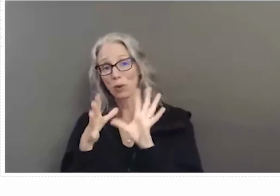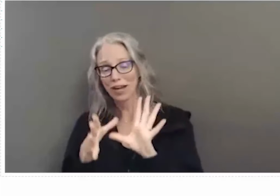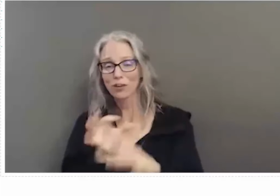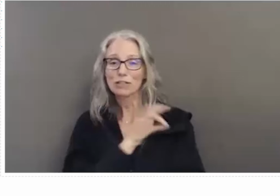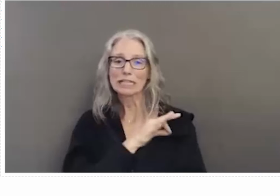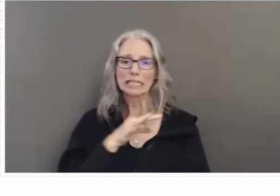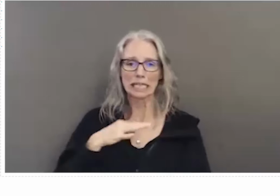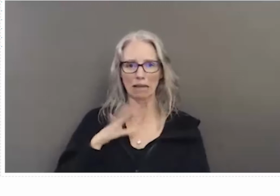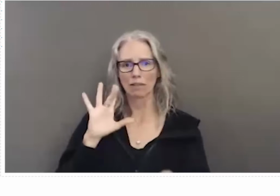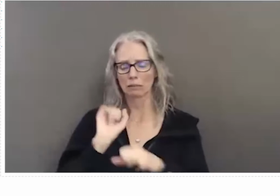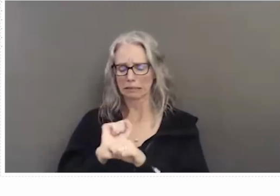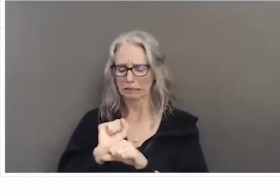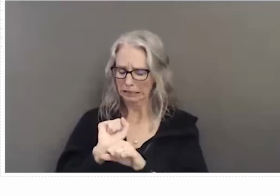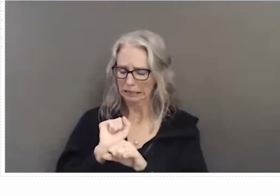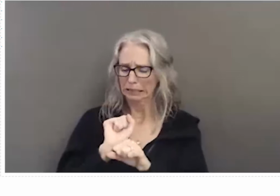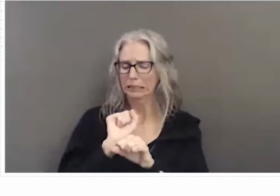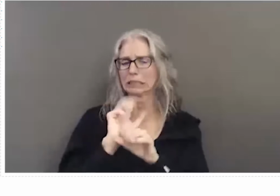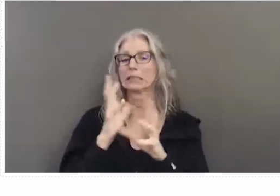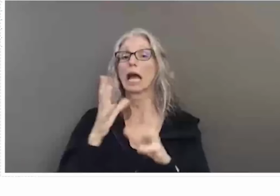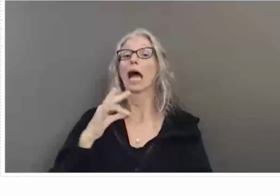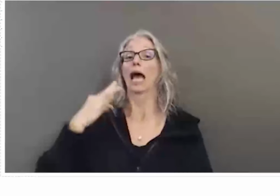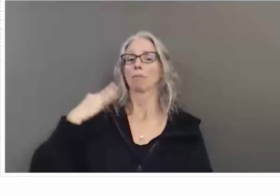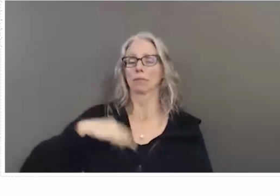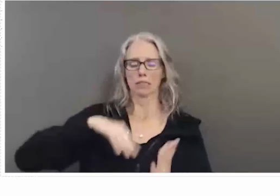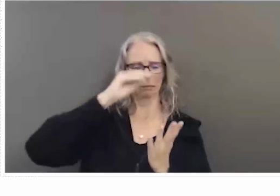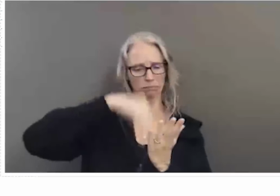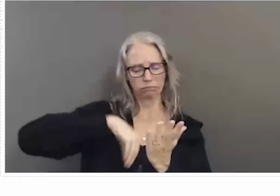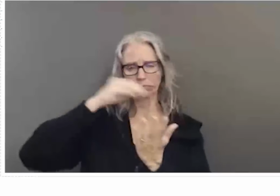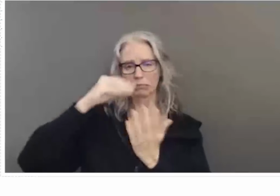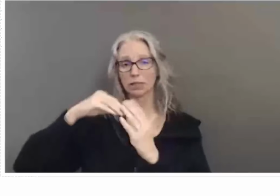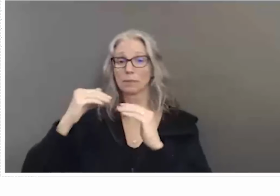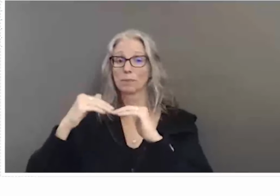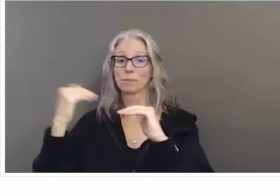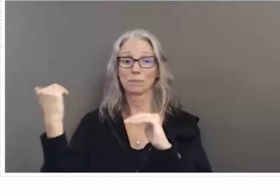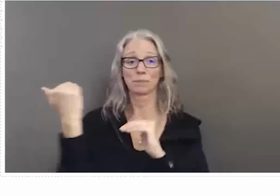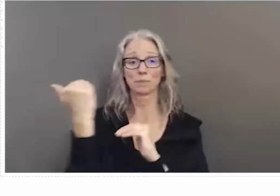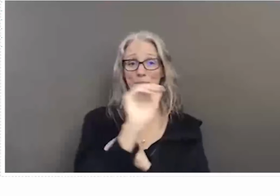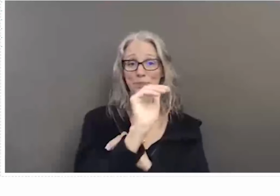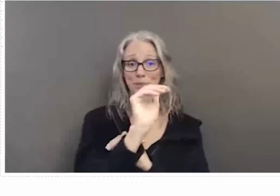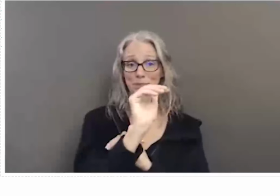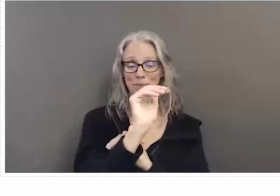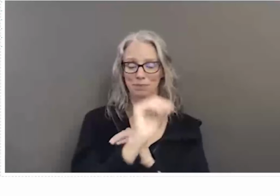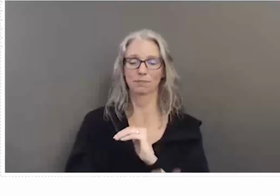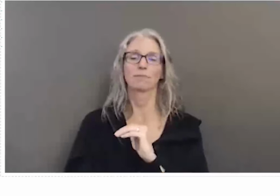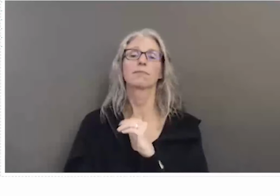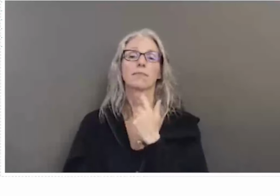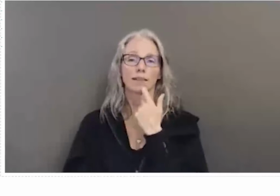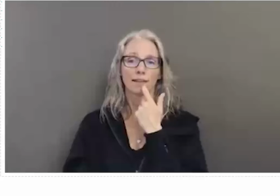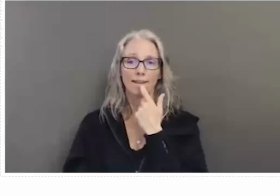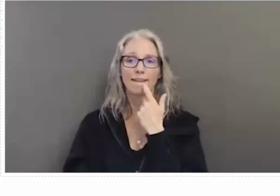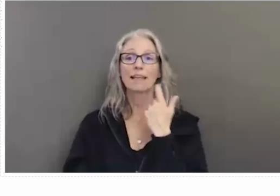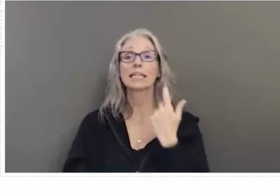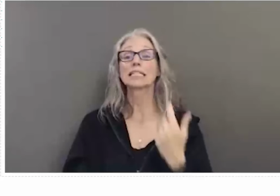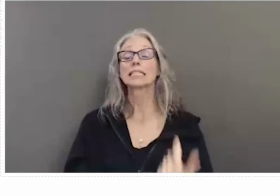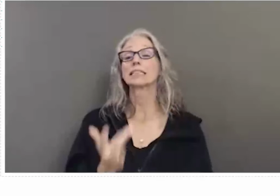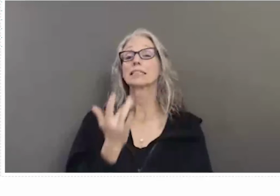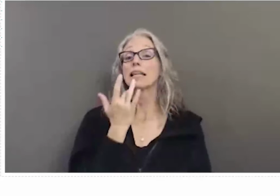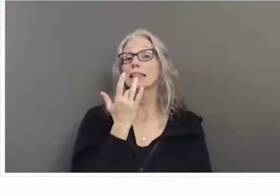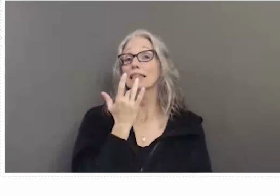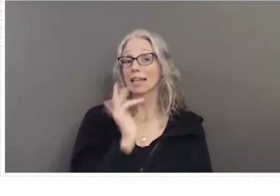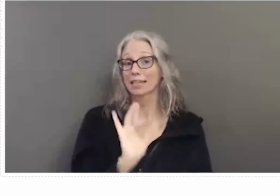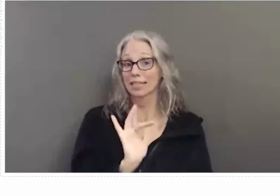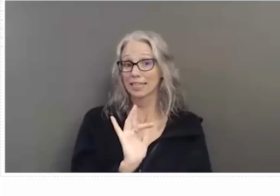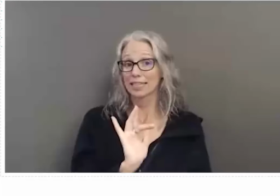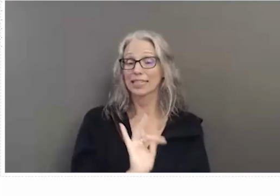together an application. And honestly, luckily, there's a lot